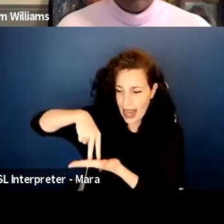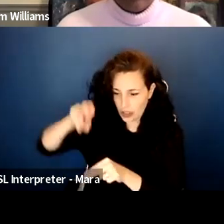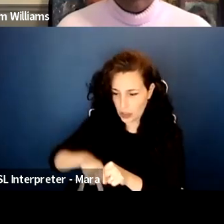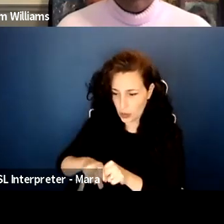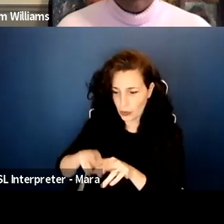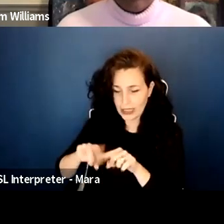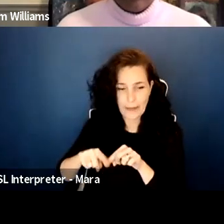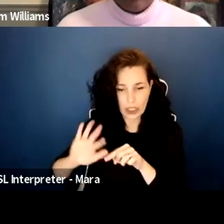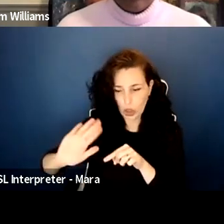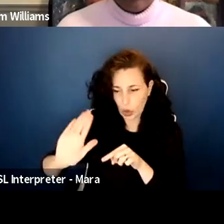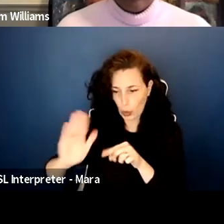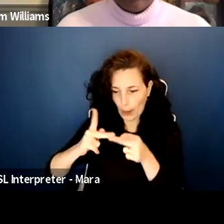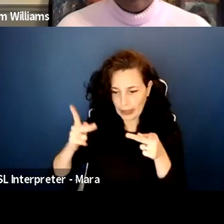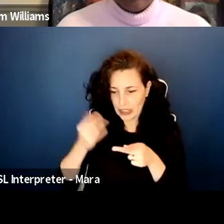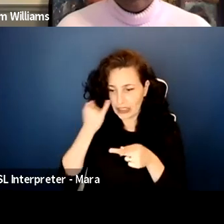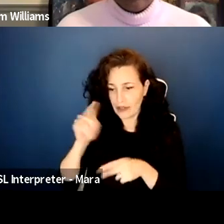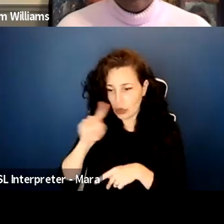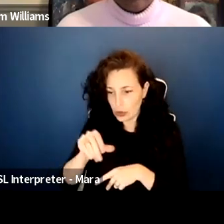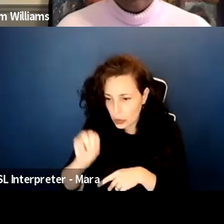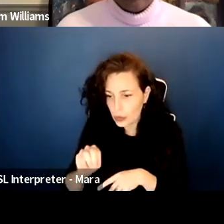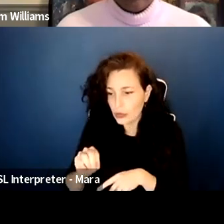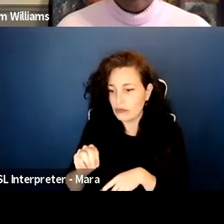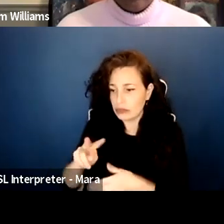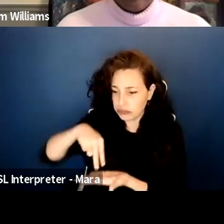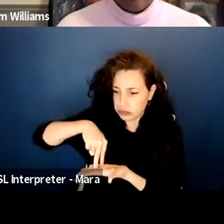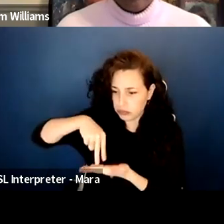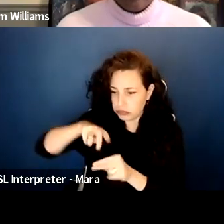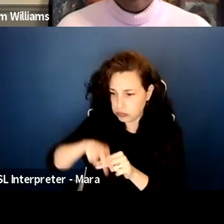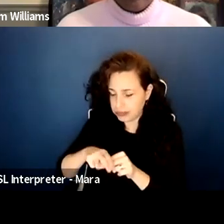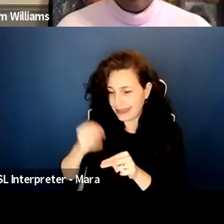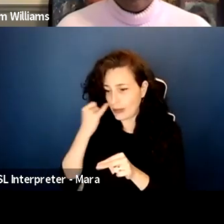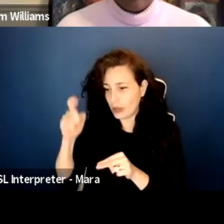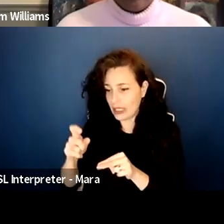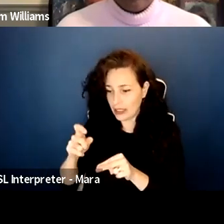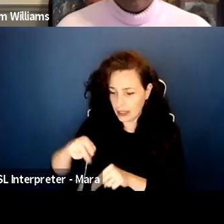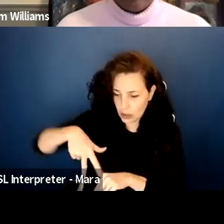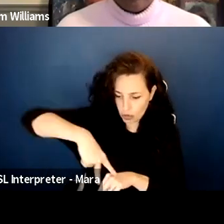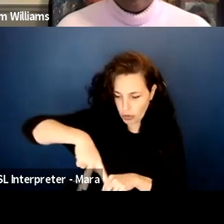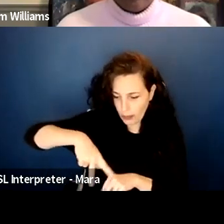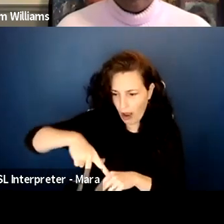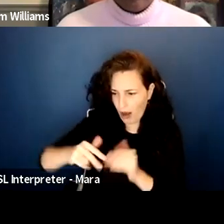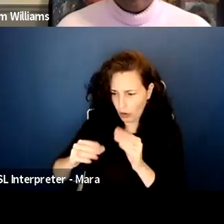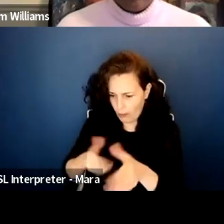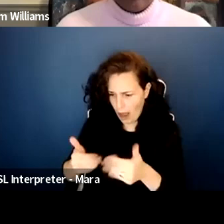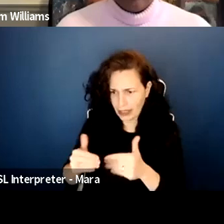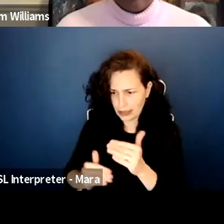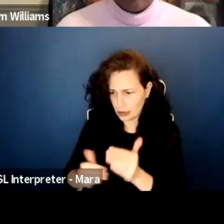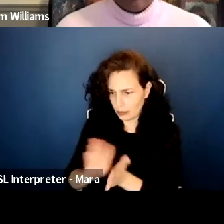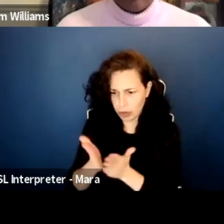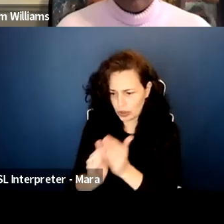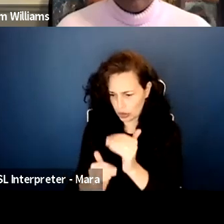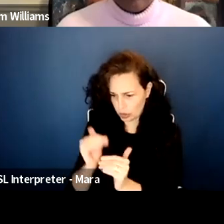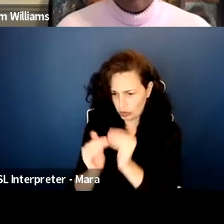that's one thing, but if you're standing, you also need books or a tripod or whatever, boxes, whatever you can jerry-rig in your home to